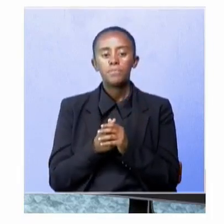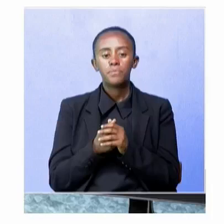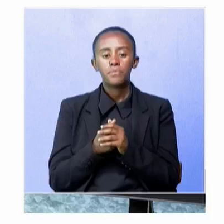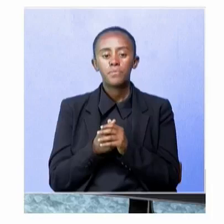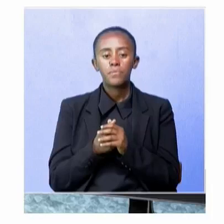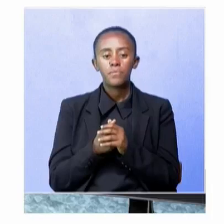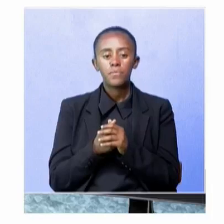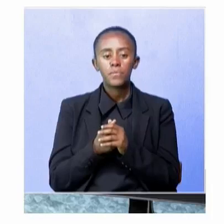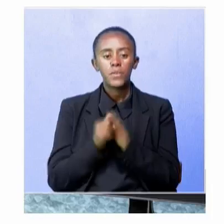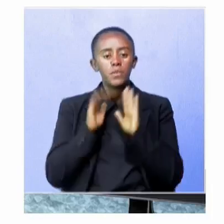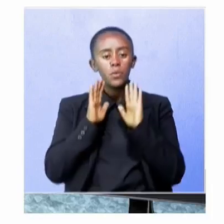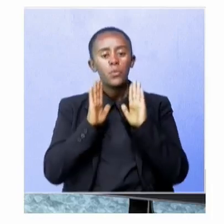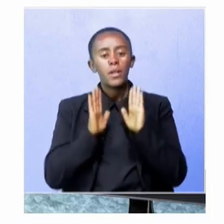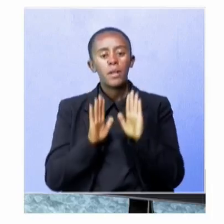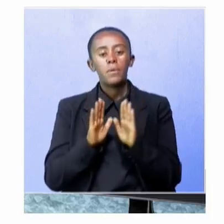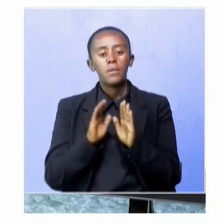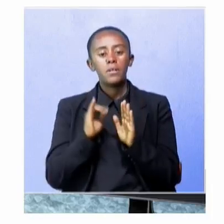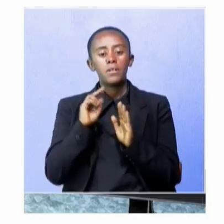incredible